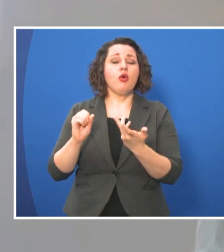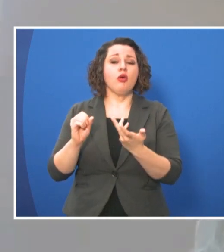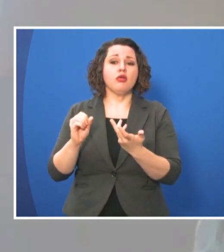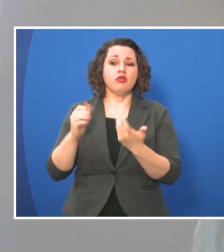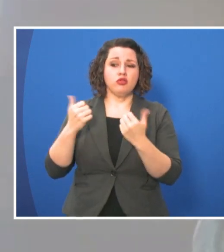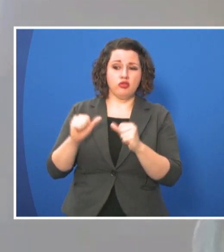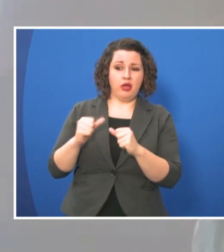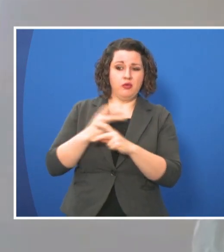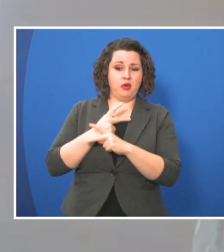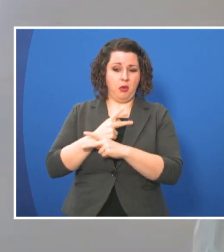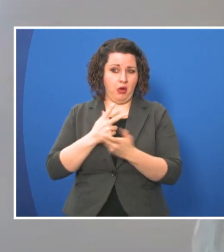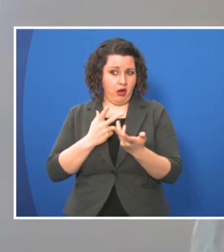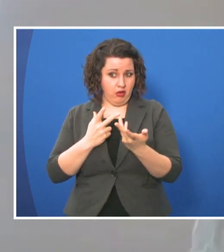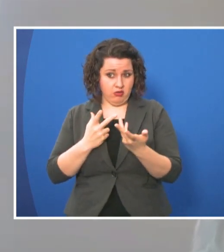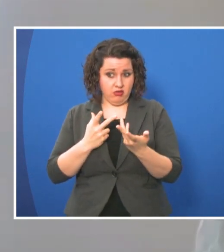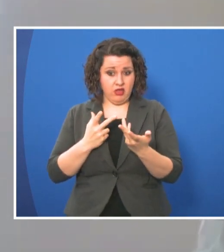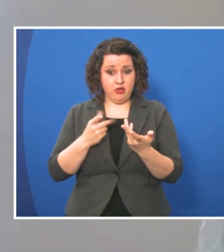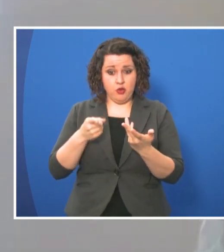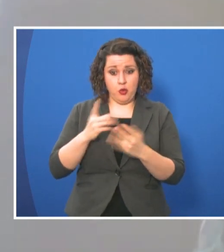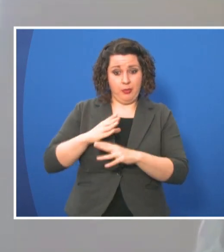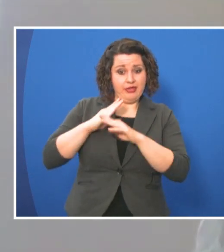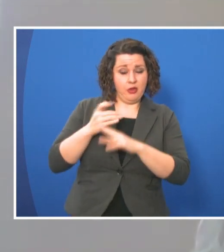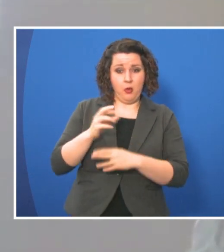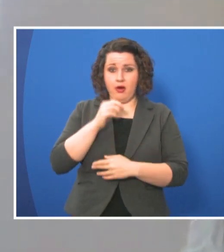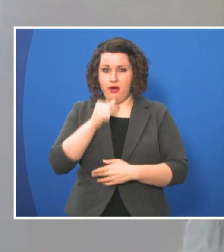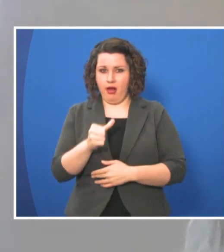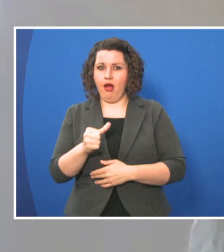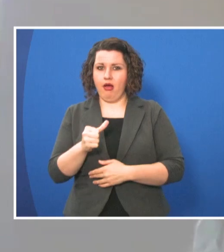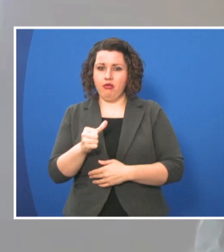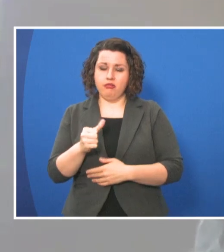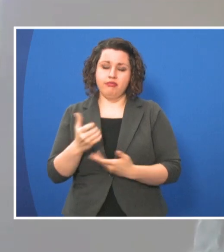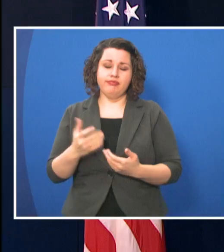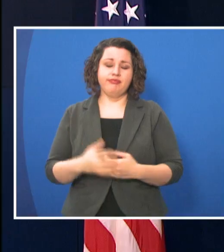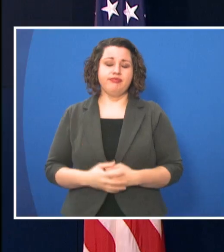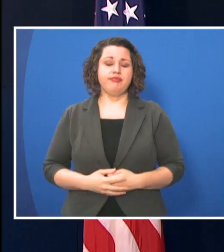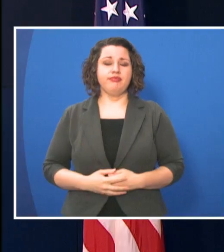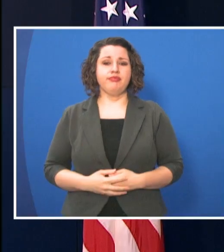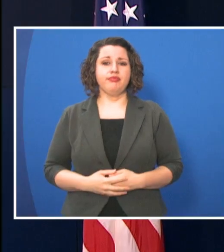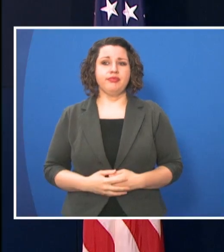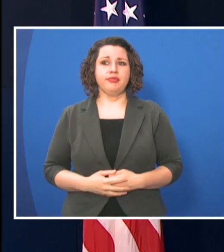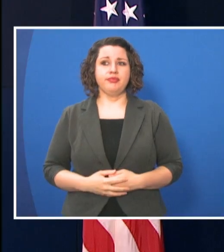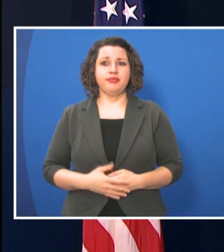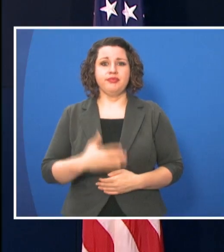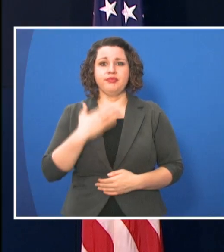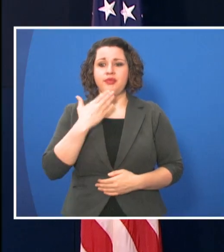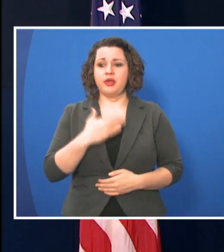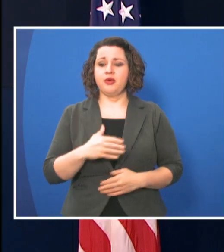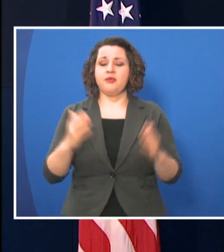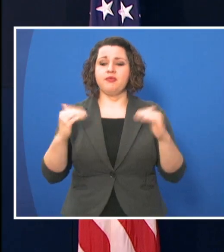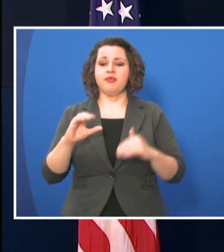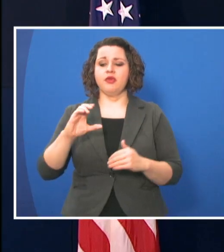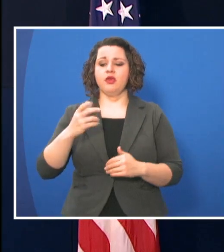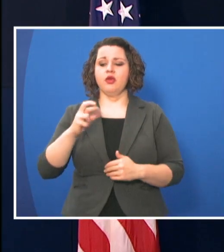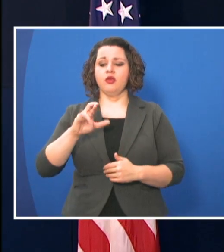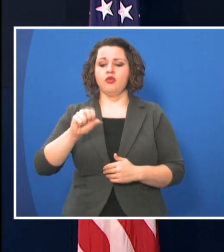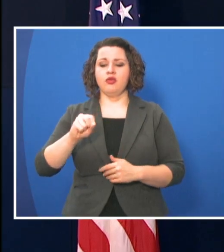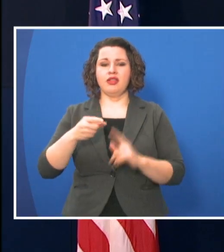of protection they might enjoy based on that antibody test. Thank you, Dr. Padati. Chris, KCCI, go ahead.